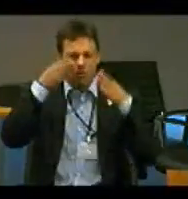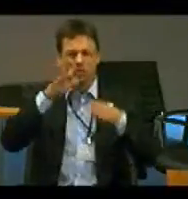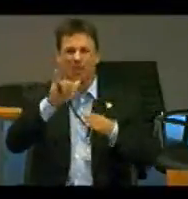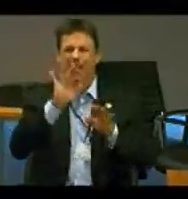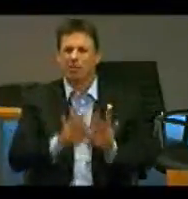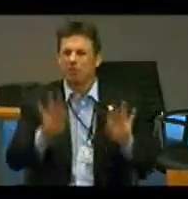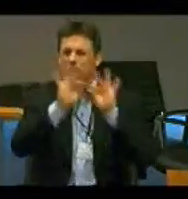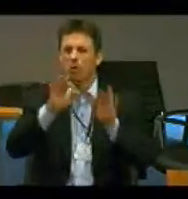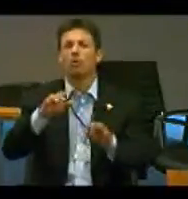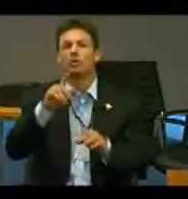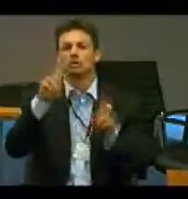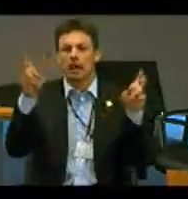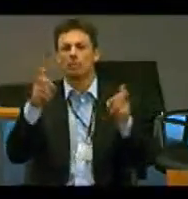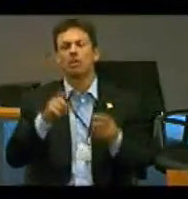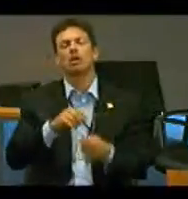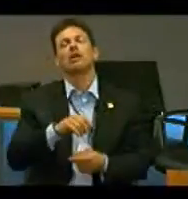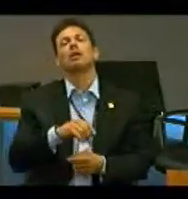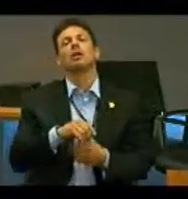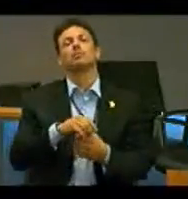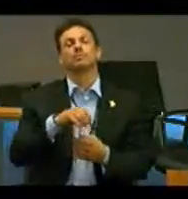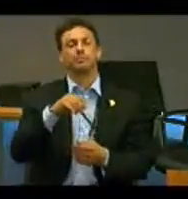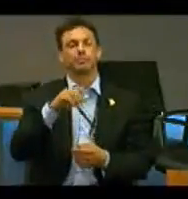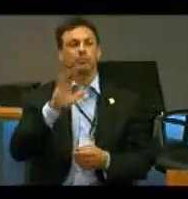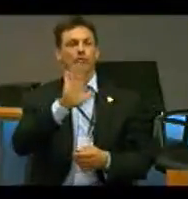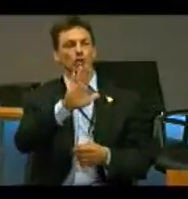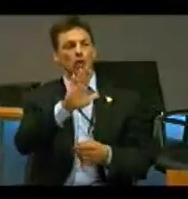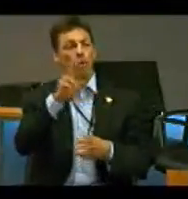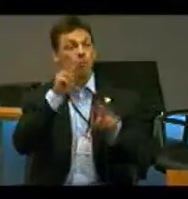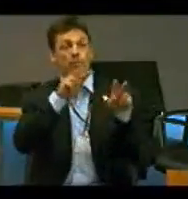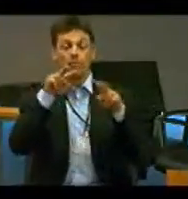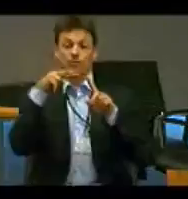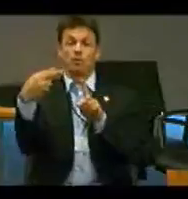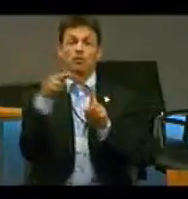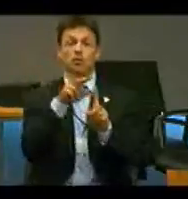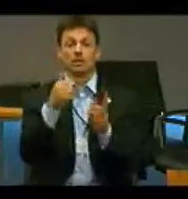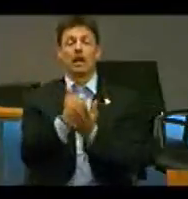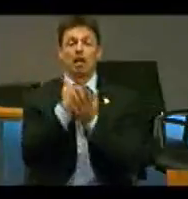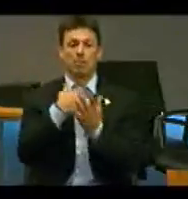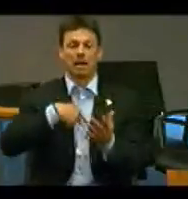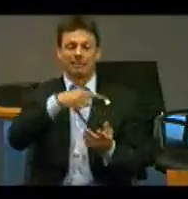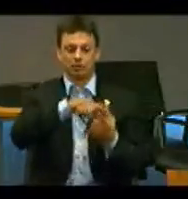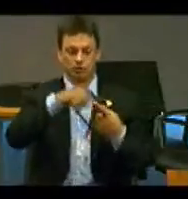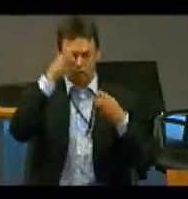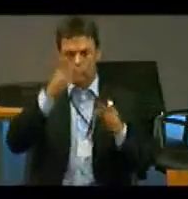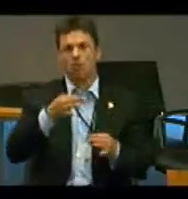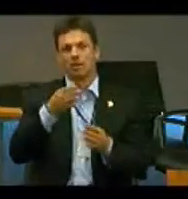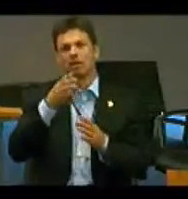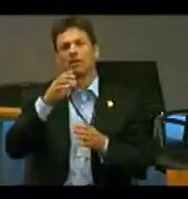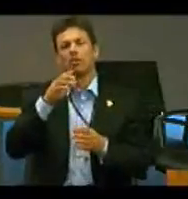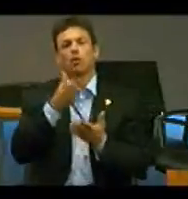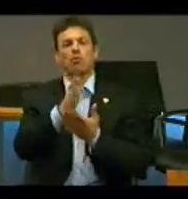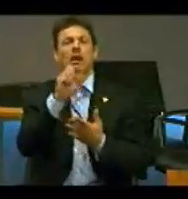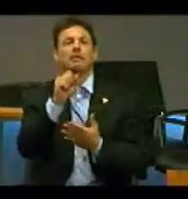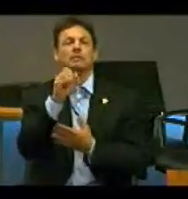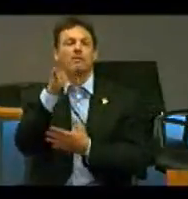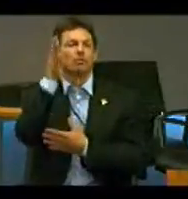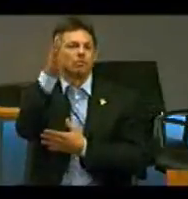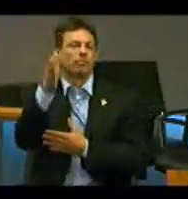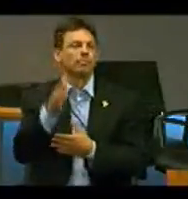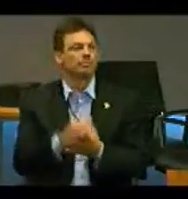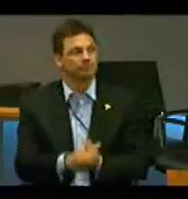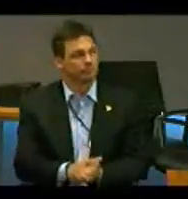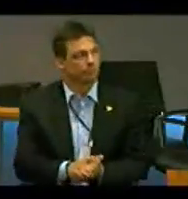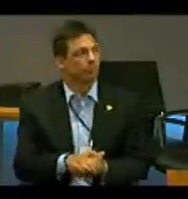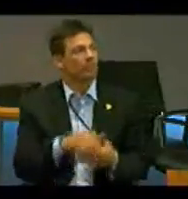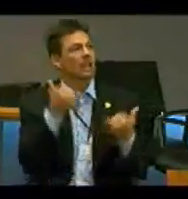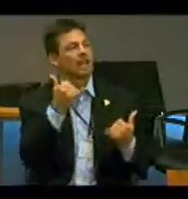Your views help us to fulfill our mission to be the nation's eyes and ears on civil rights. I now pass the mic to Commissioner Narasaki,